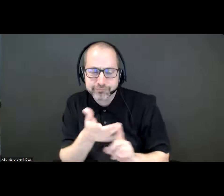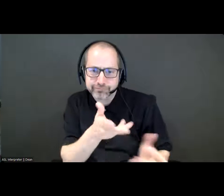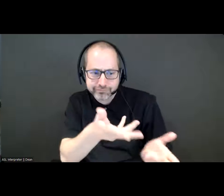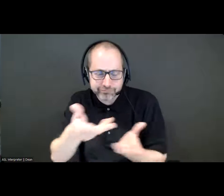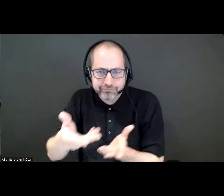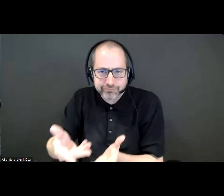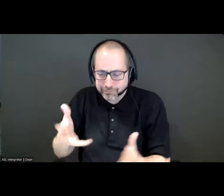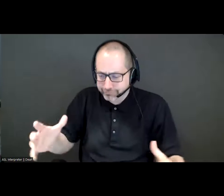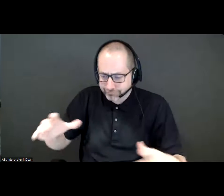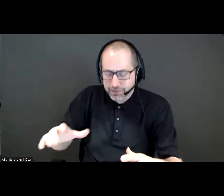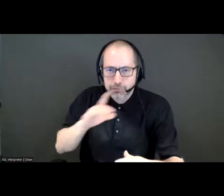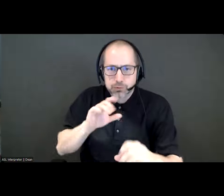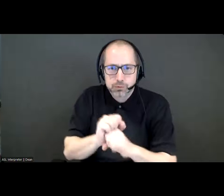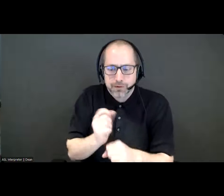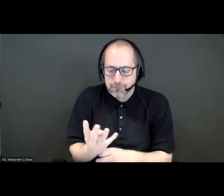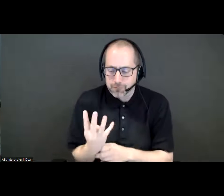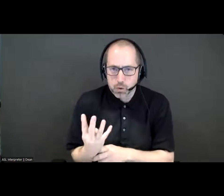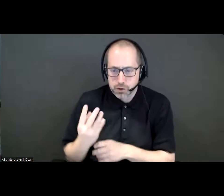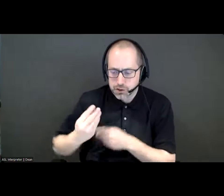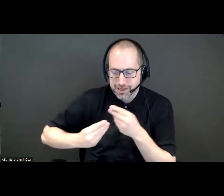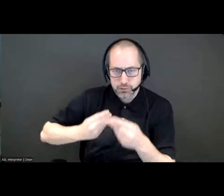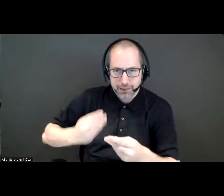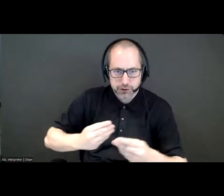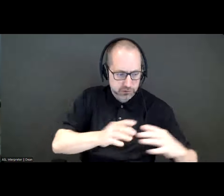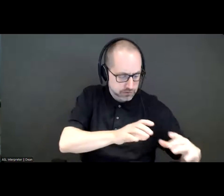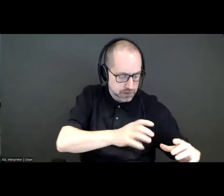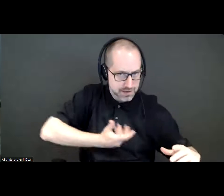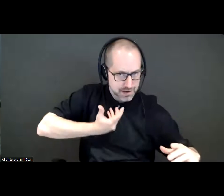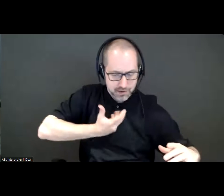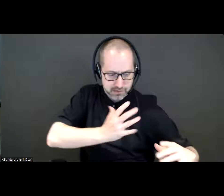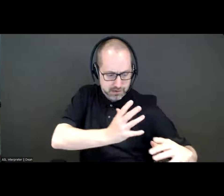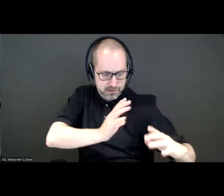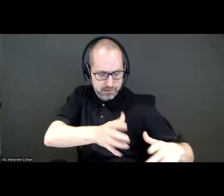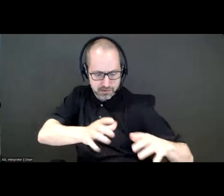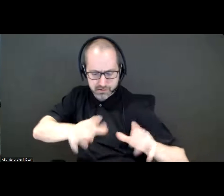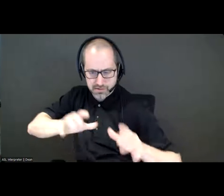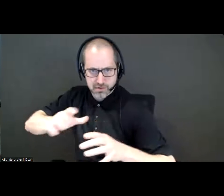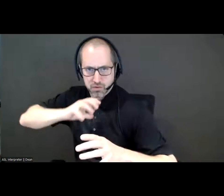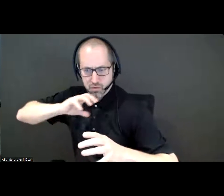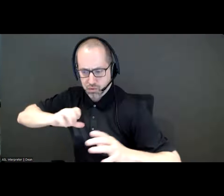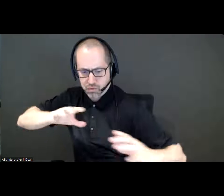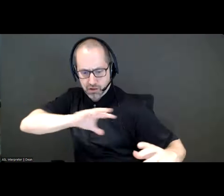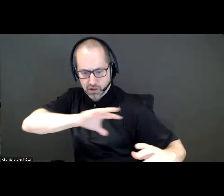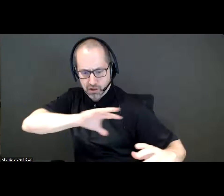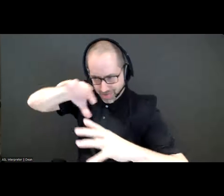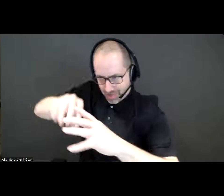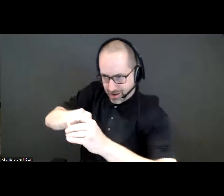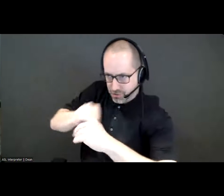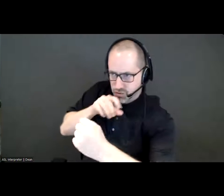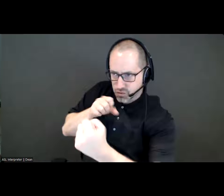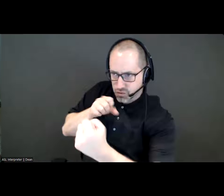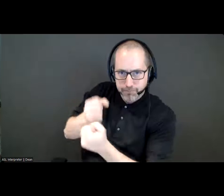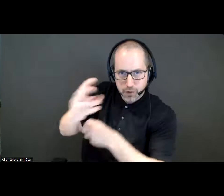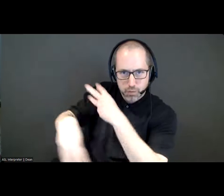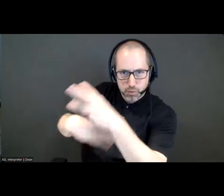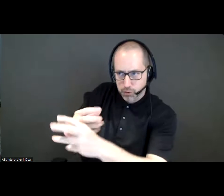going forward, and it will make a tremendous difference. But now back to my notes, or I won't get into